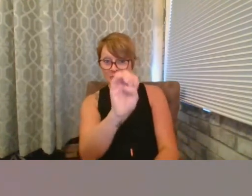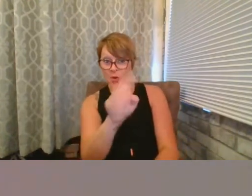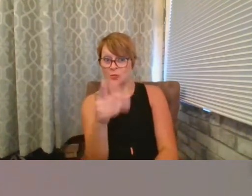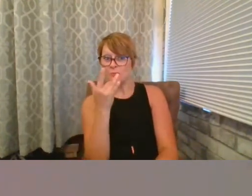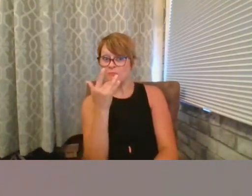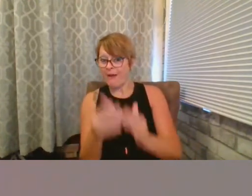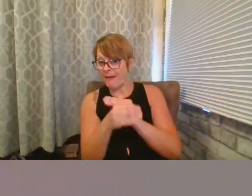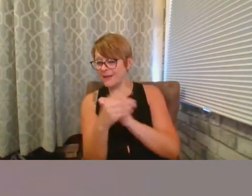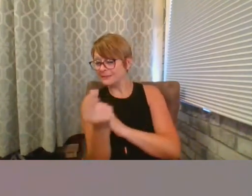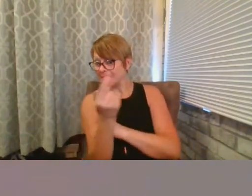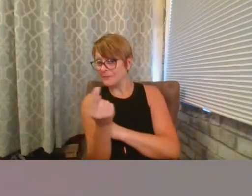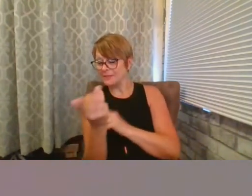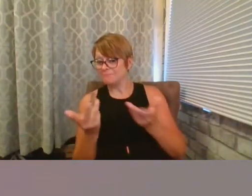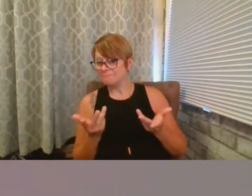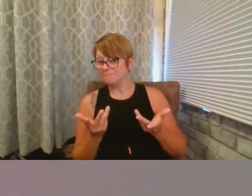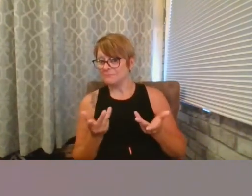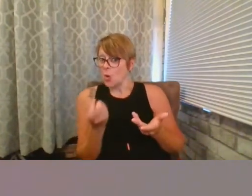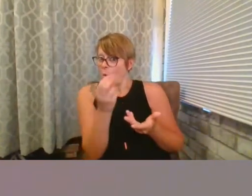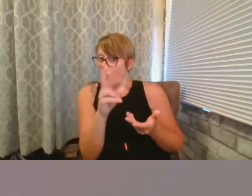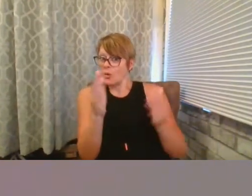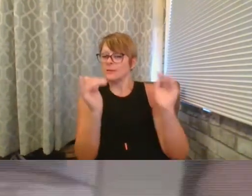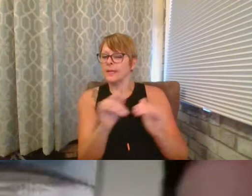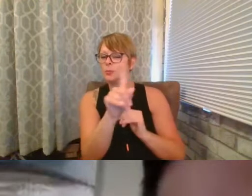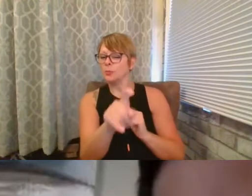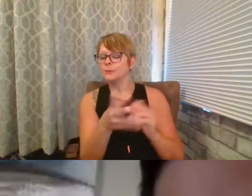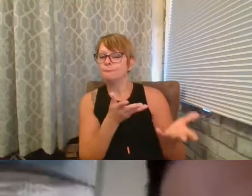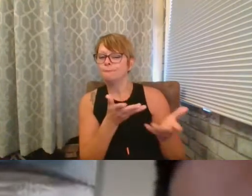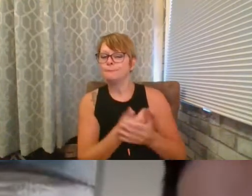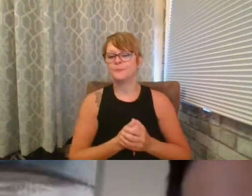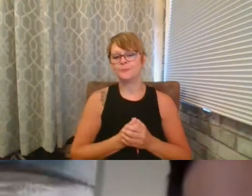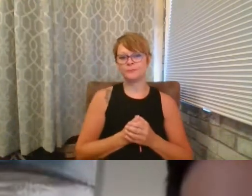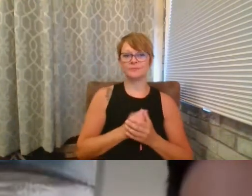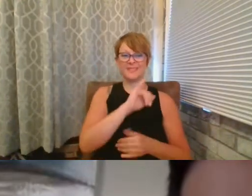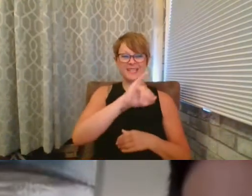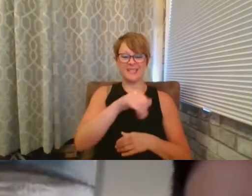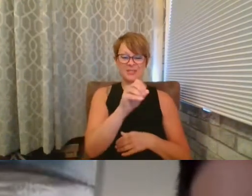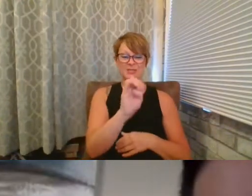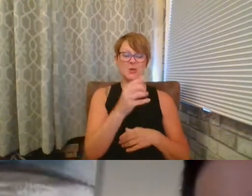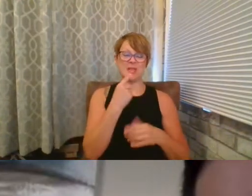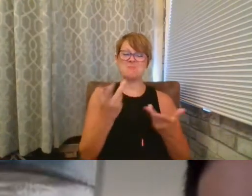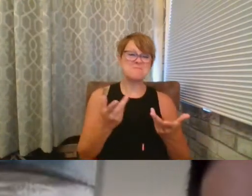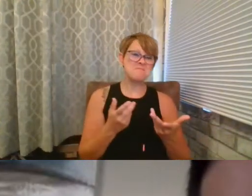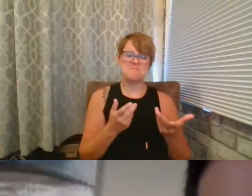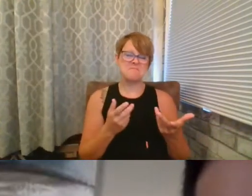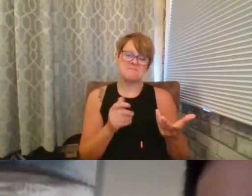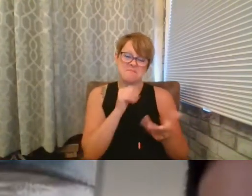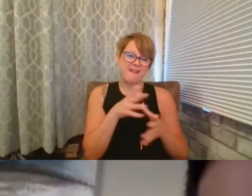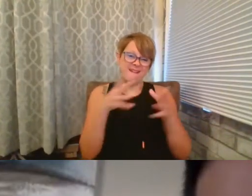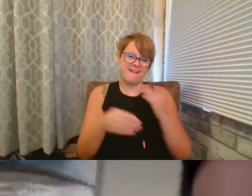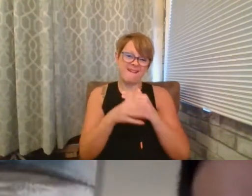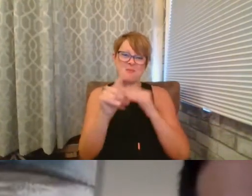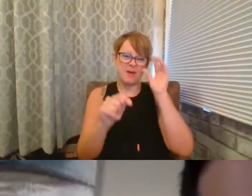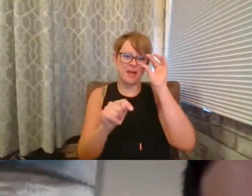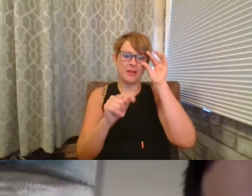that, or should we move on? Yeah, not too much, but yeah, I agree. One thing that we say here at HeyOrca